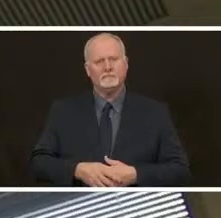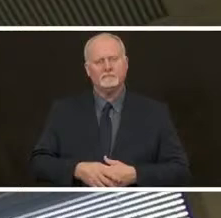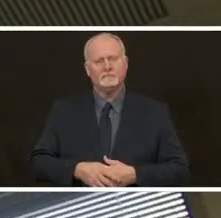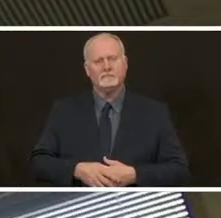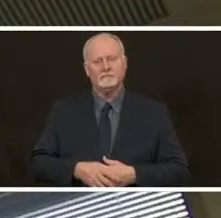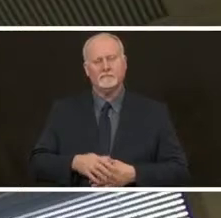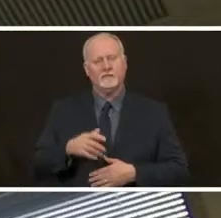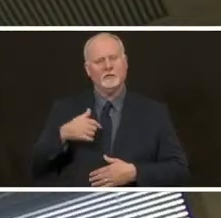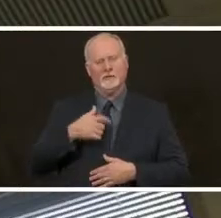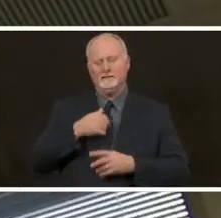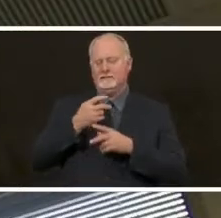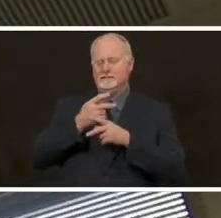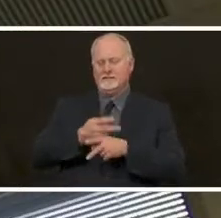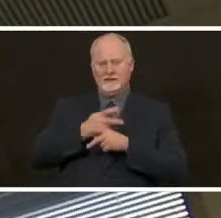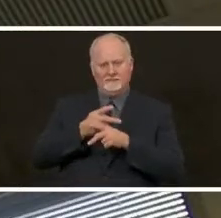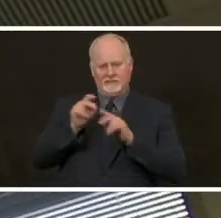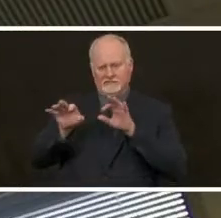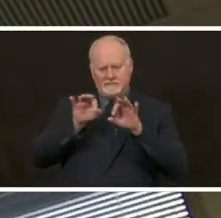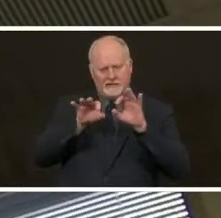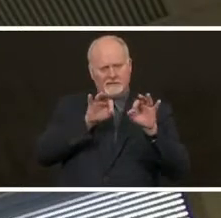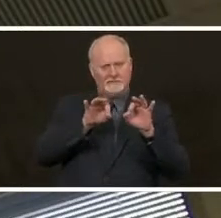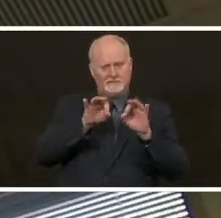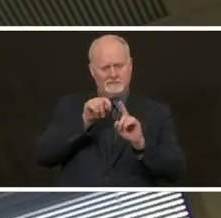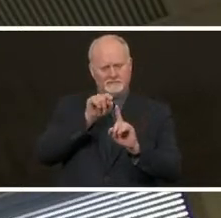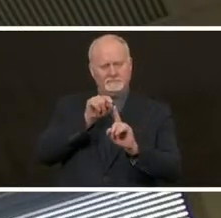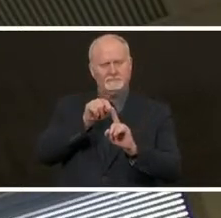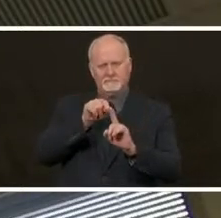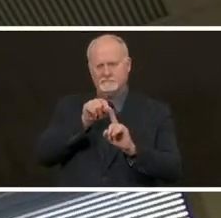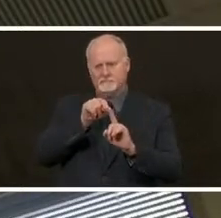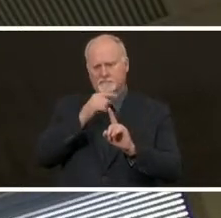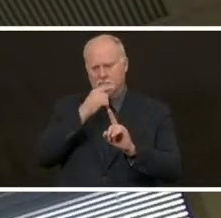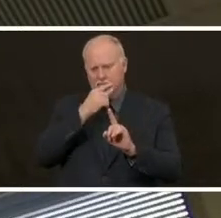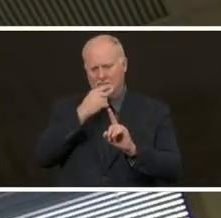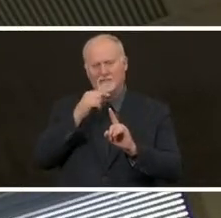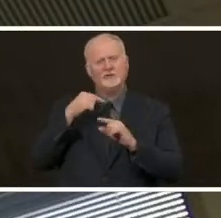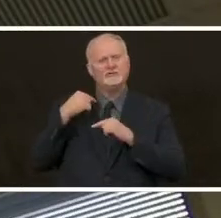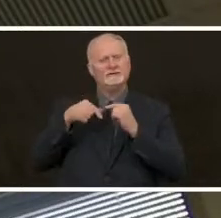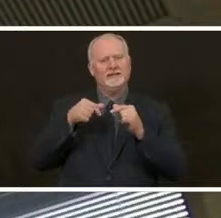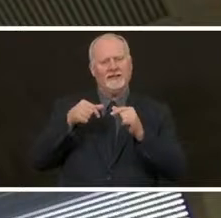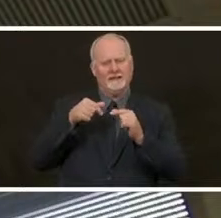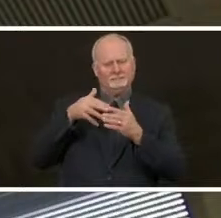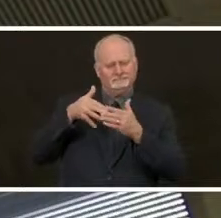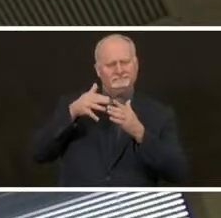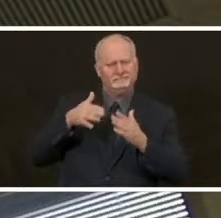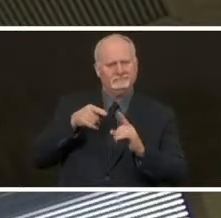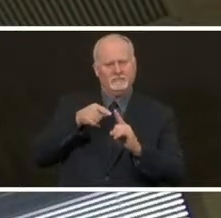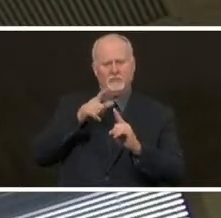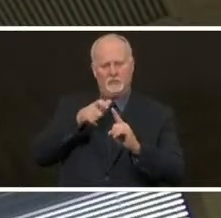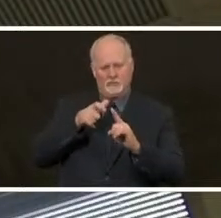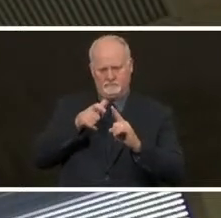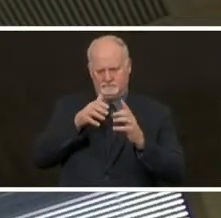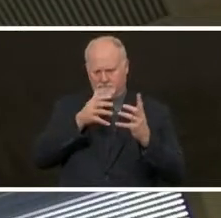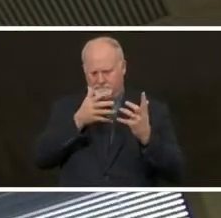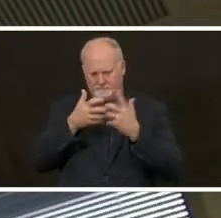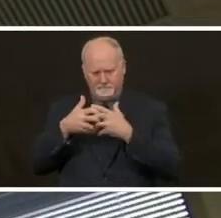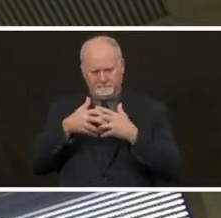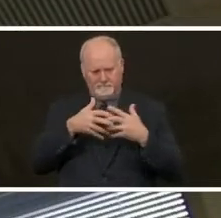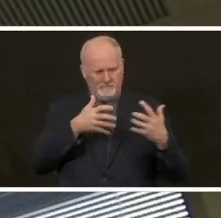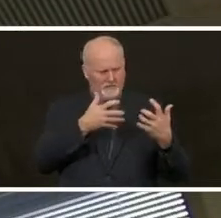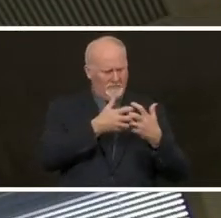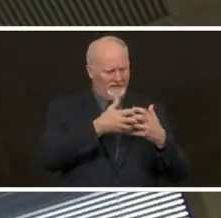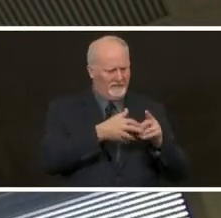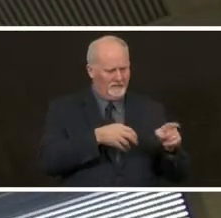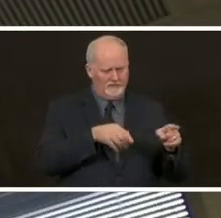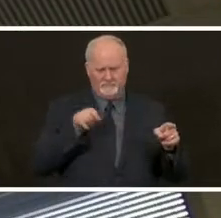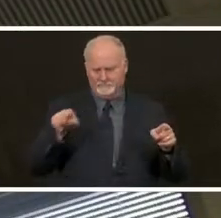We carefully selected and tested 10 gene edits reflected in the U-kidney to facilitate compatibility with the human